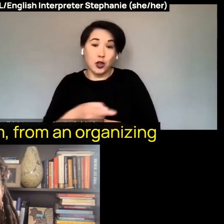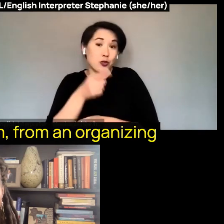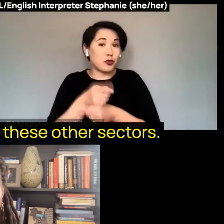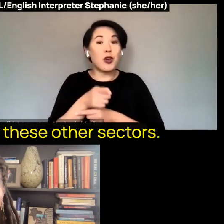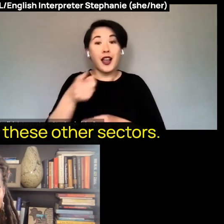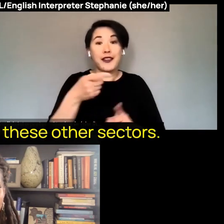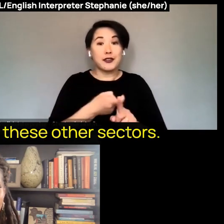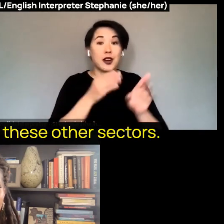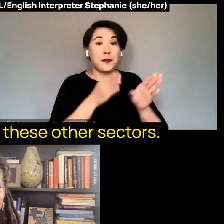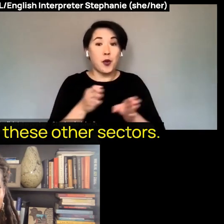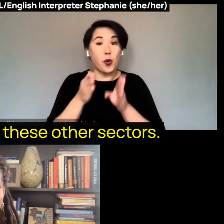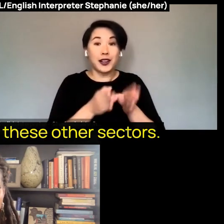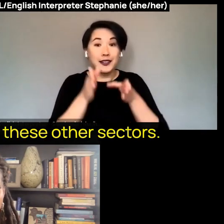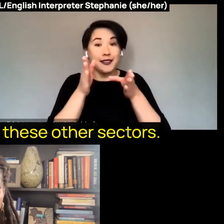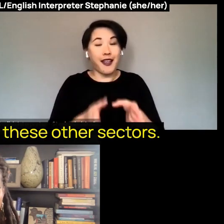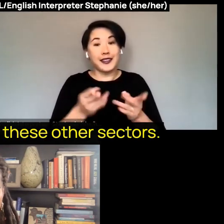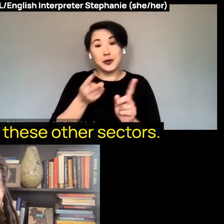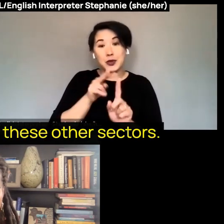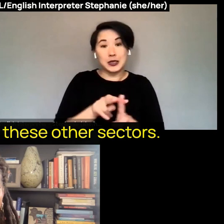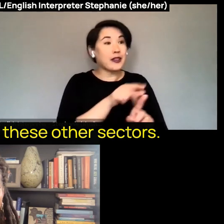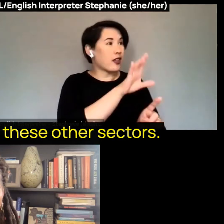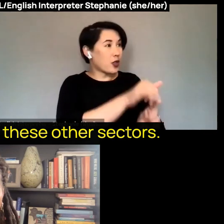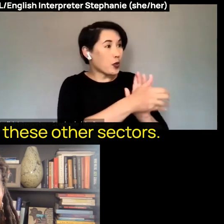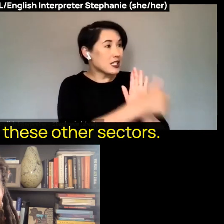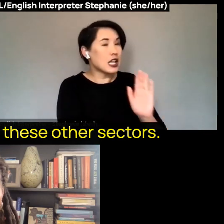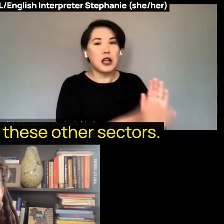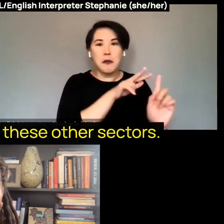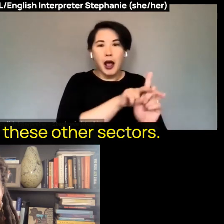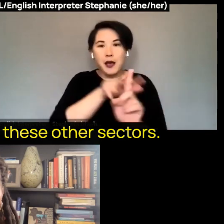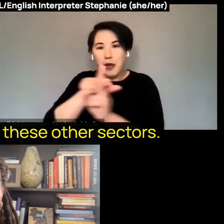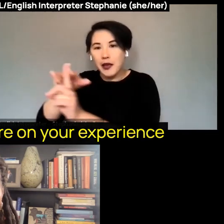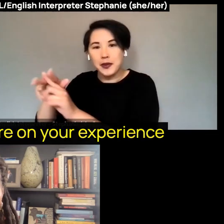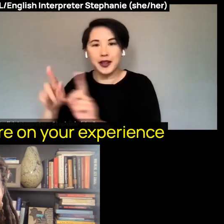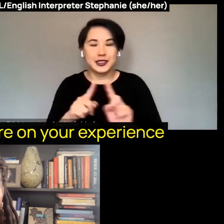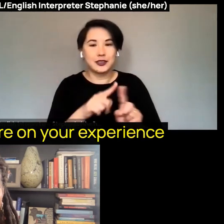an organizing context and bringing it to these other sectors.